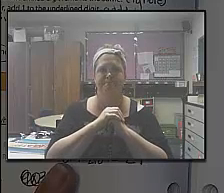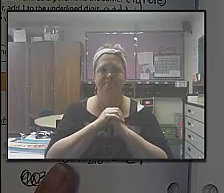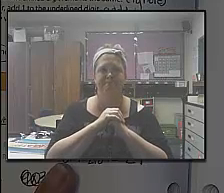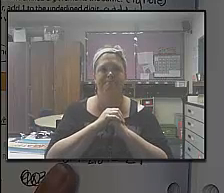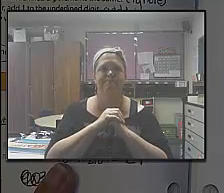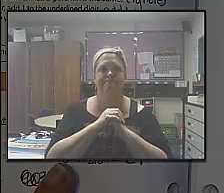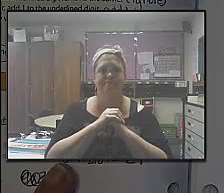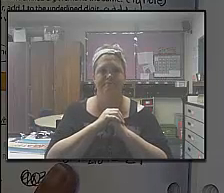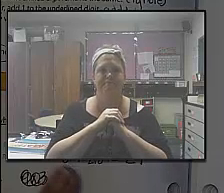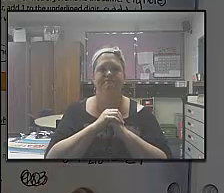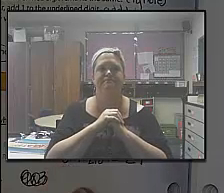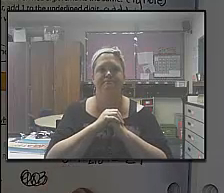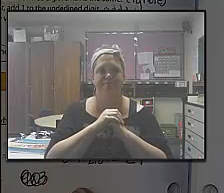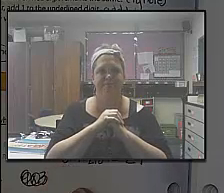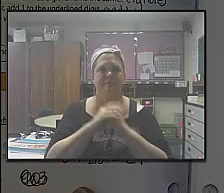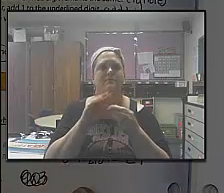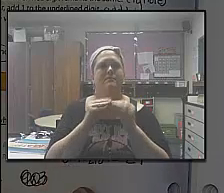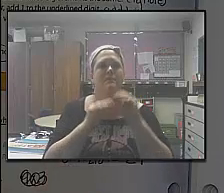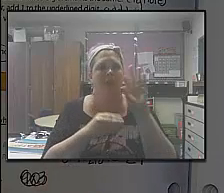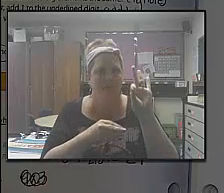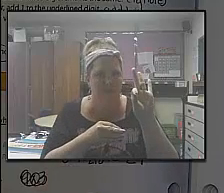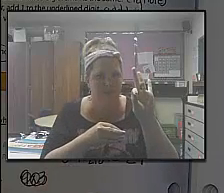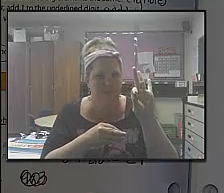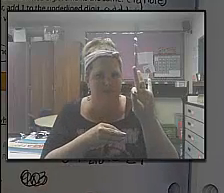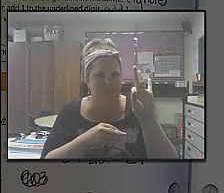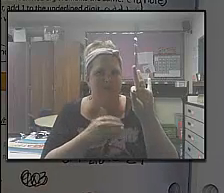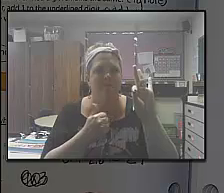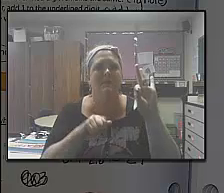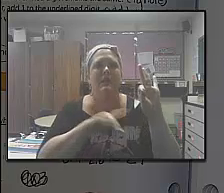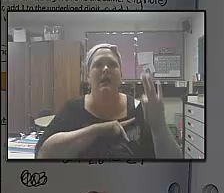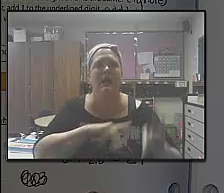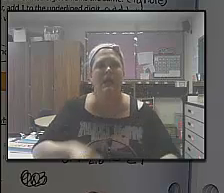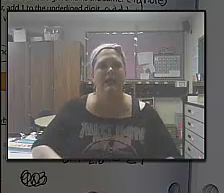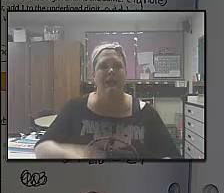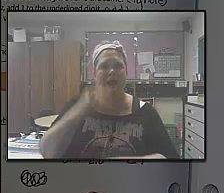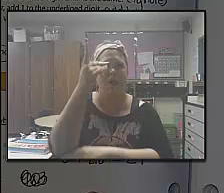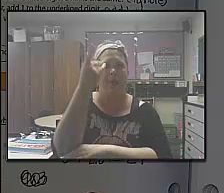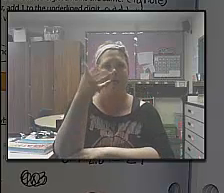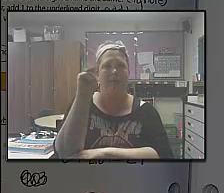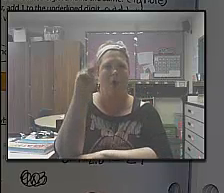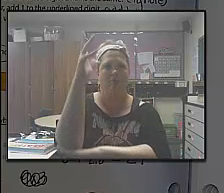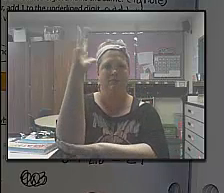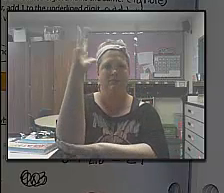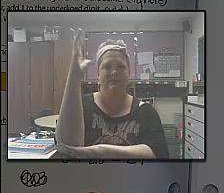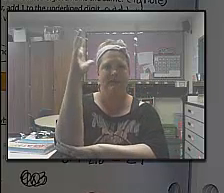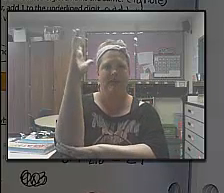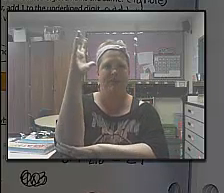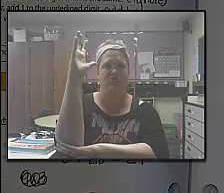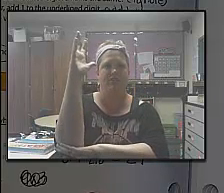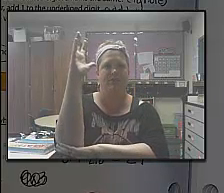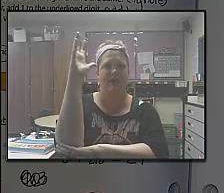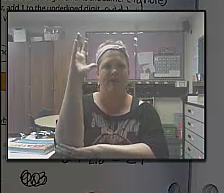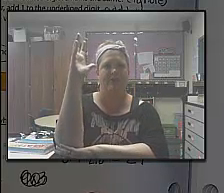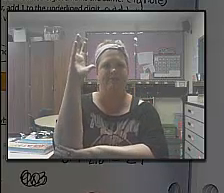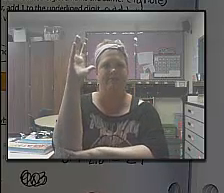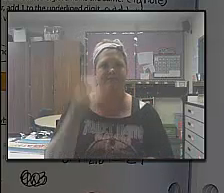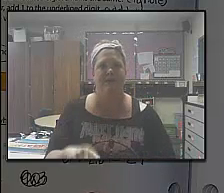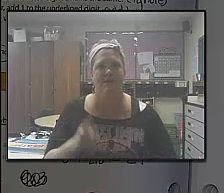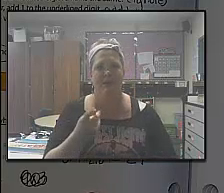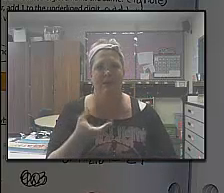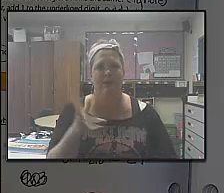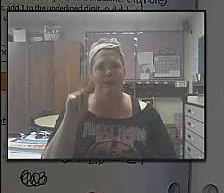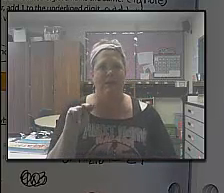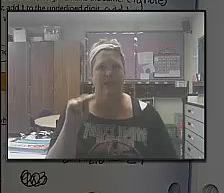nothing in my thousands. NF. So I have to give it a 0. I have to annex